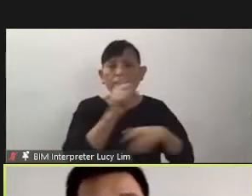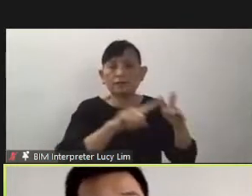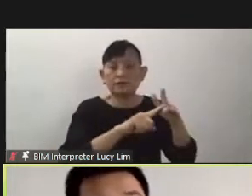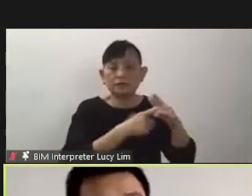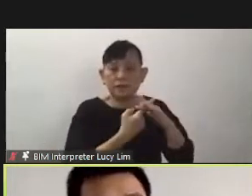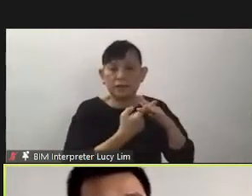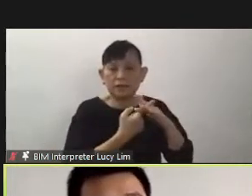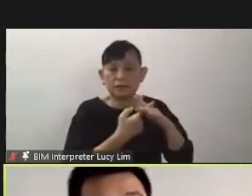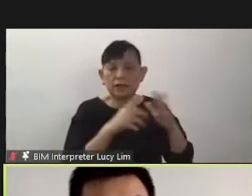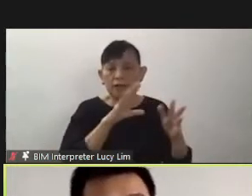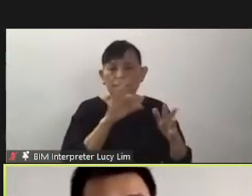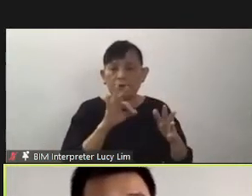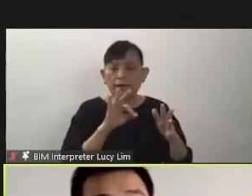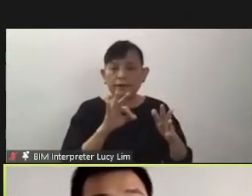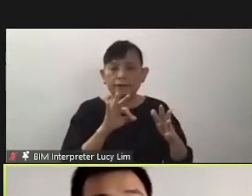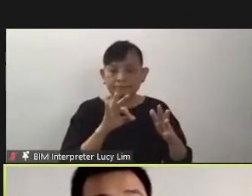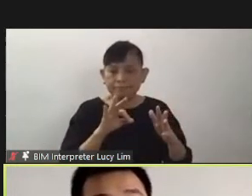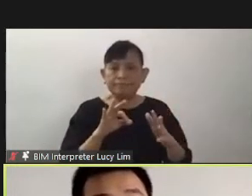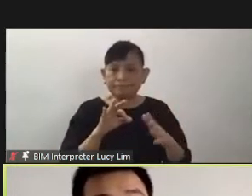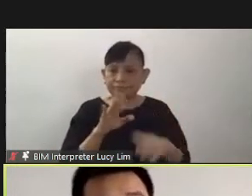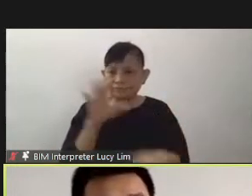than 300 illegal